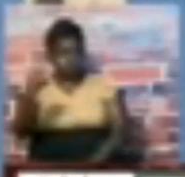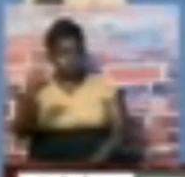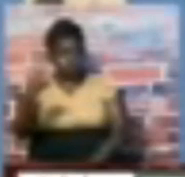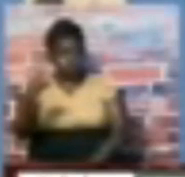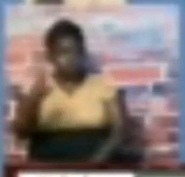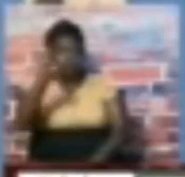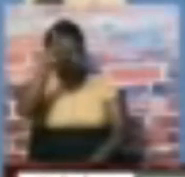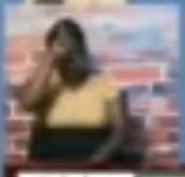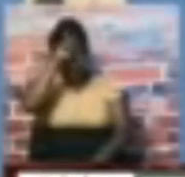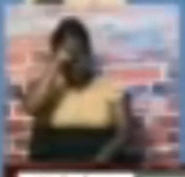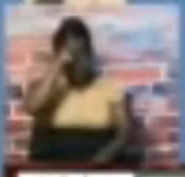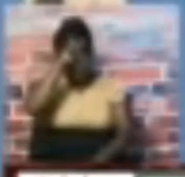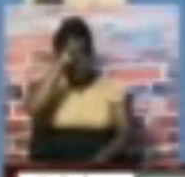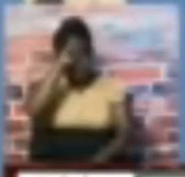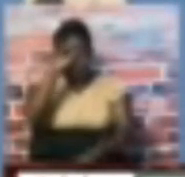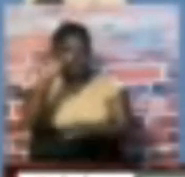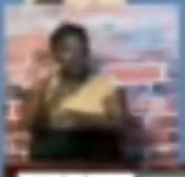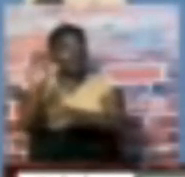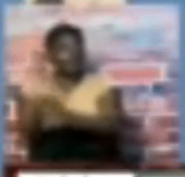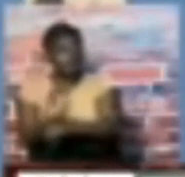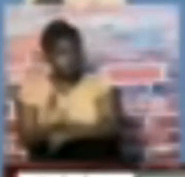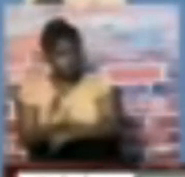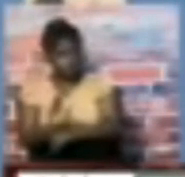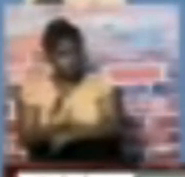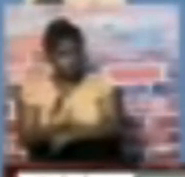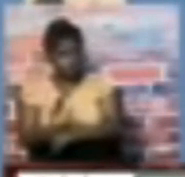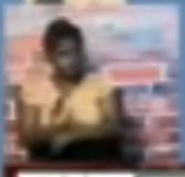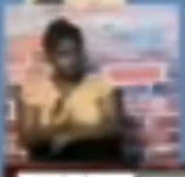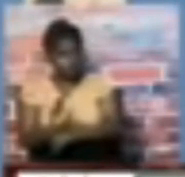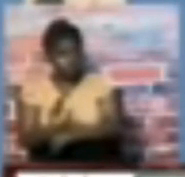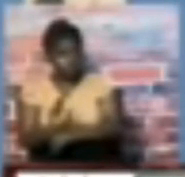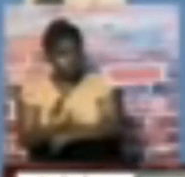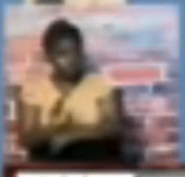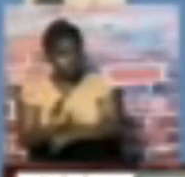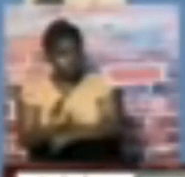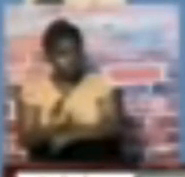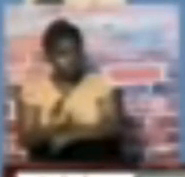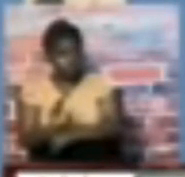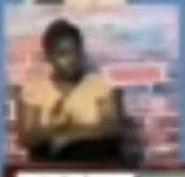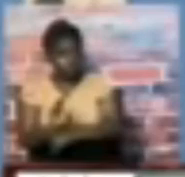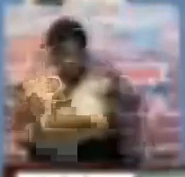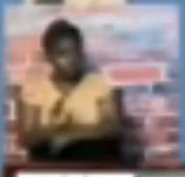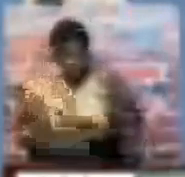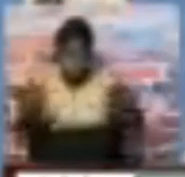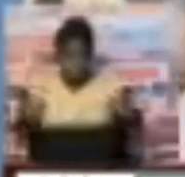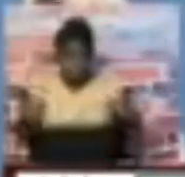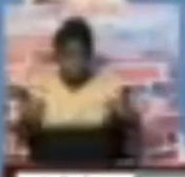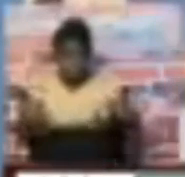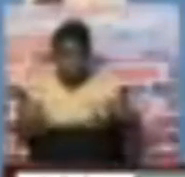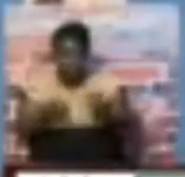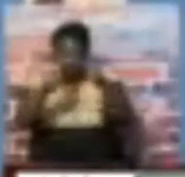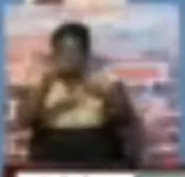our village councils. But village councils cannot track somebody in a vehicle.